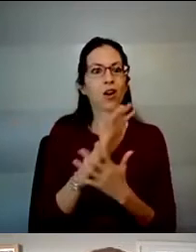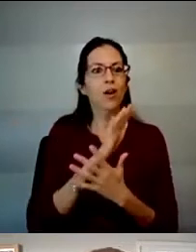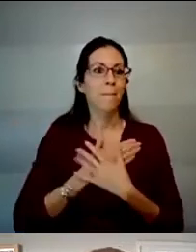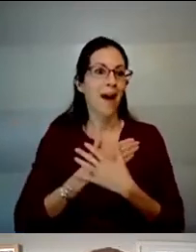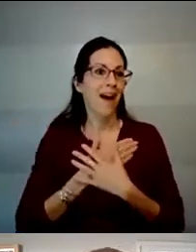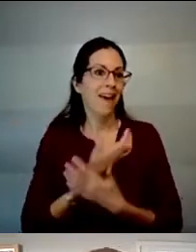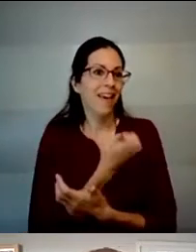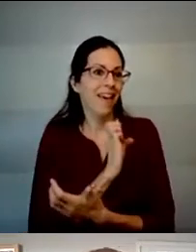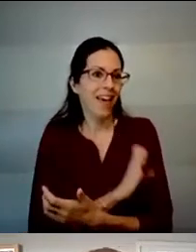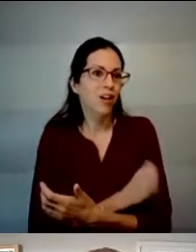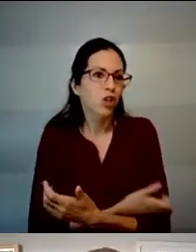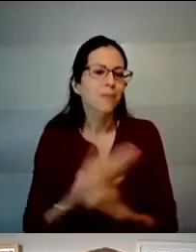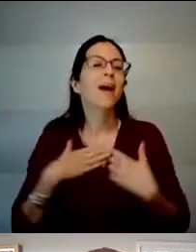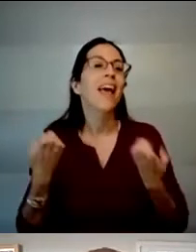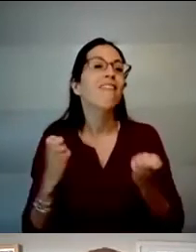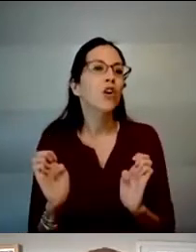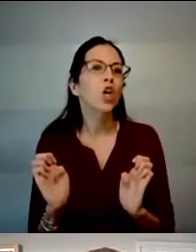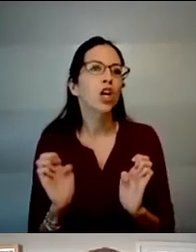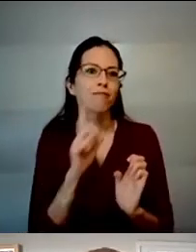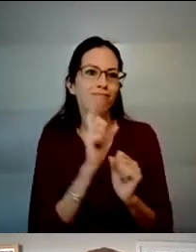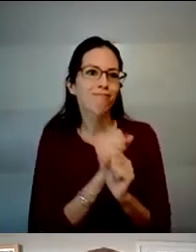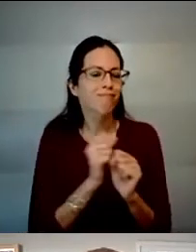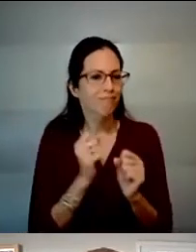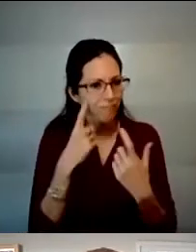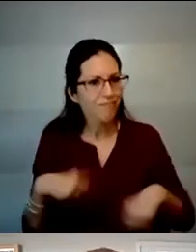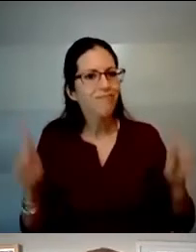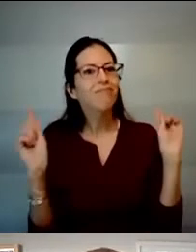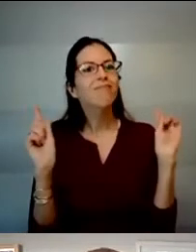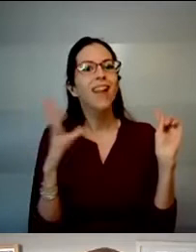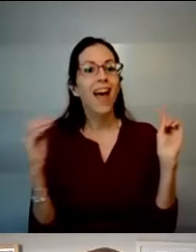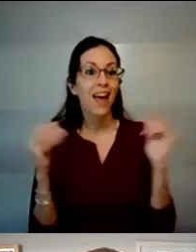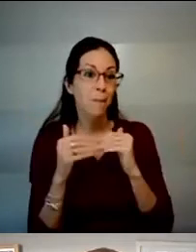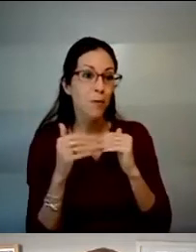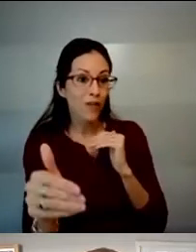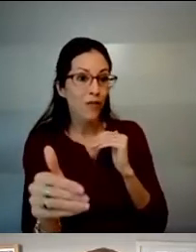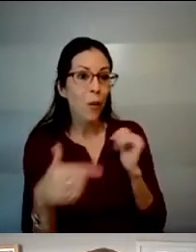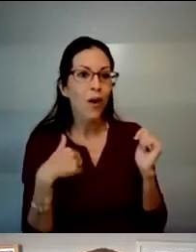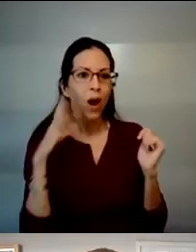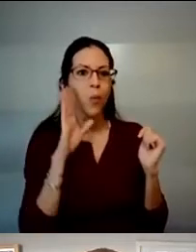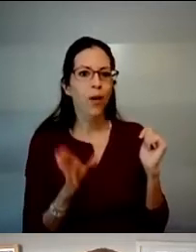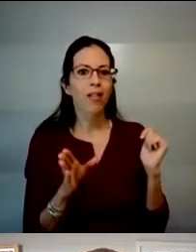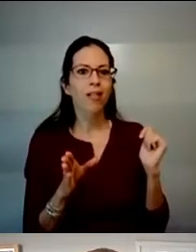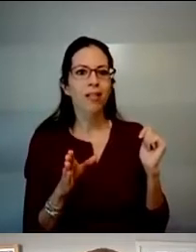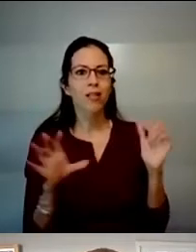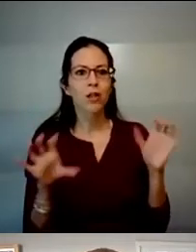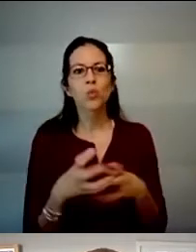that, moving forward, I'm going to be just, you know, doing a lot more of, so.